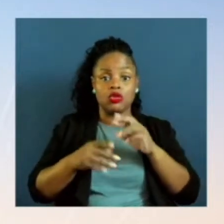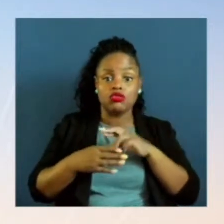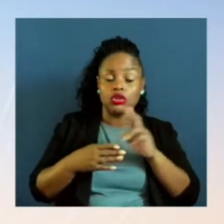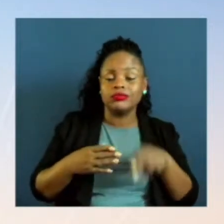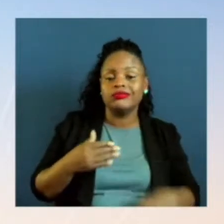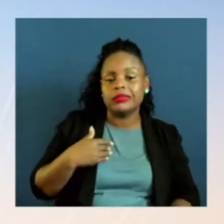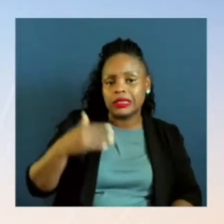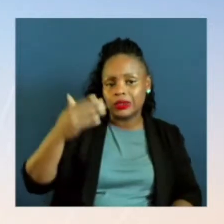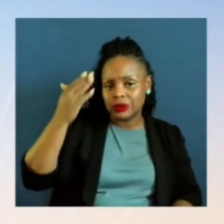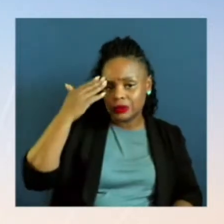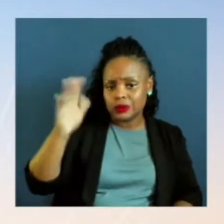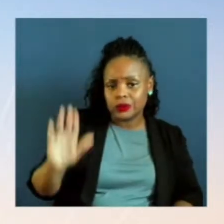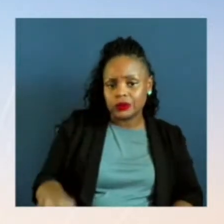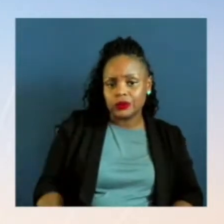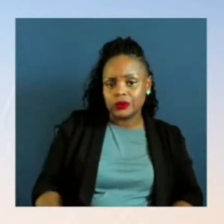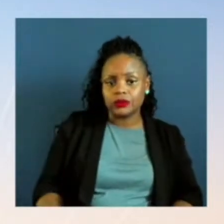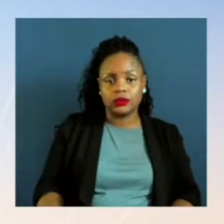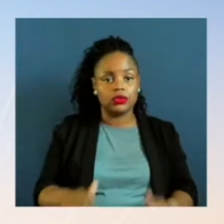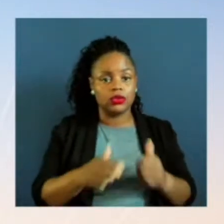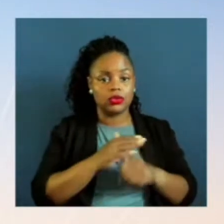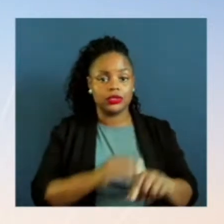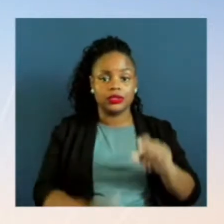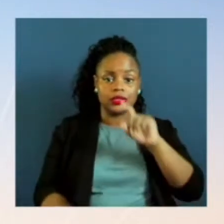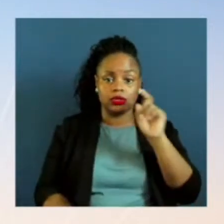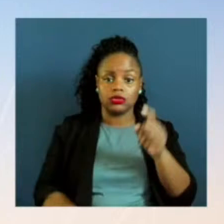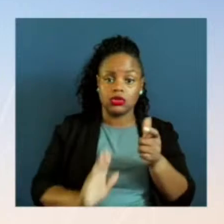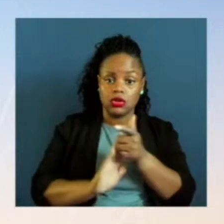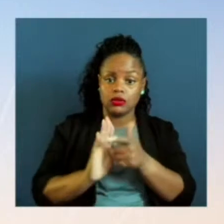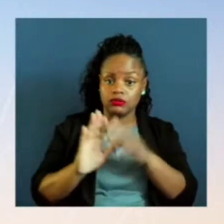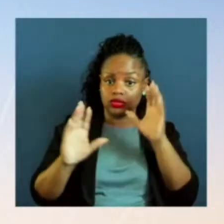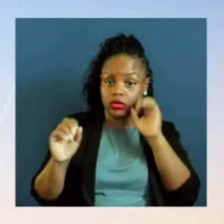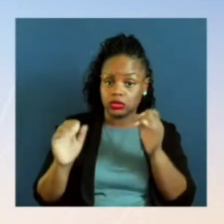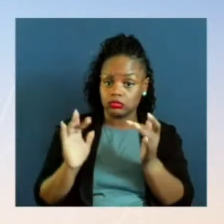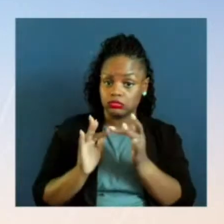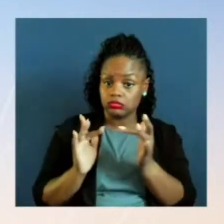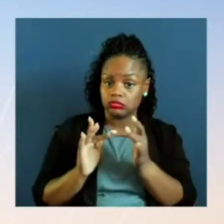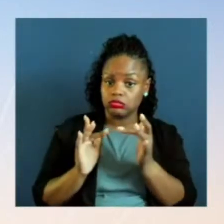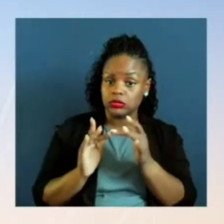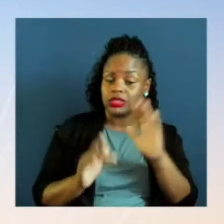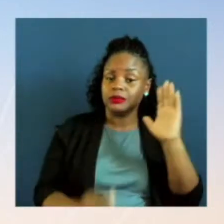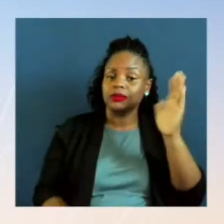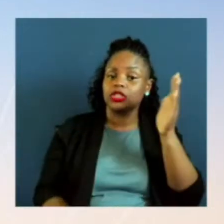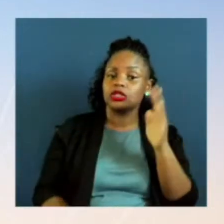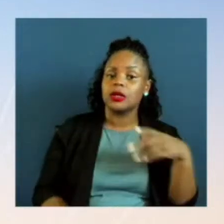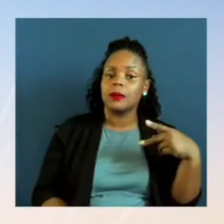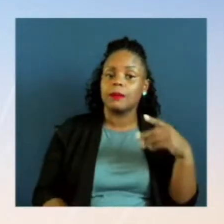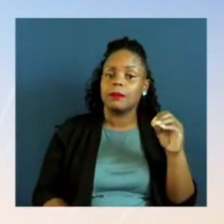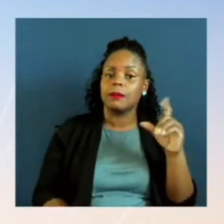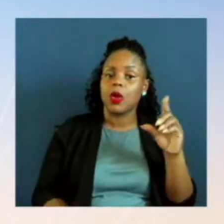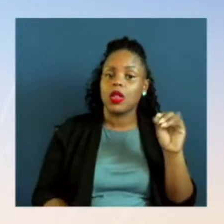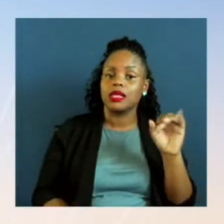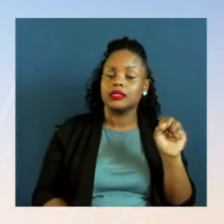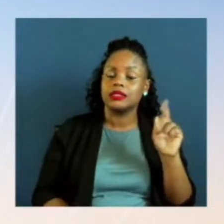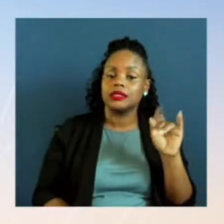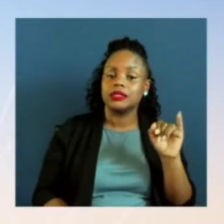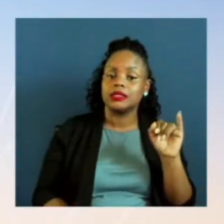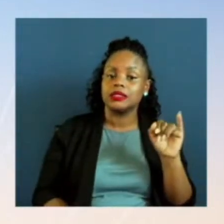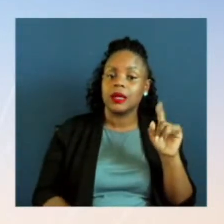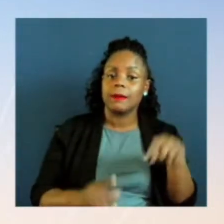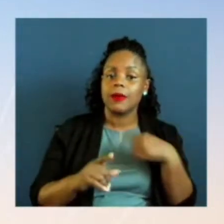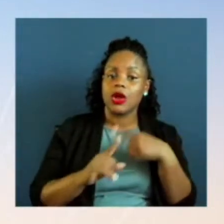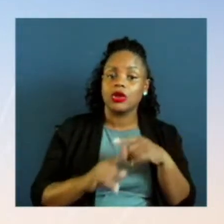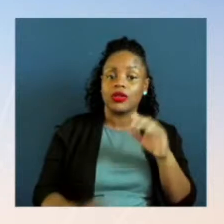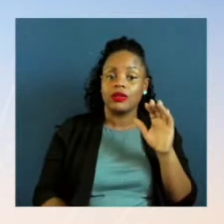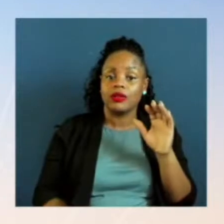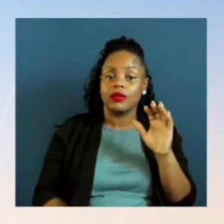the president been in touch with Speaker Pelosi and Majority Leader Schumer in the past 2 days about their efforts to pass legislation protecting